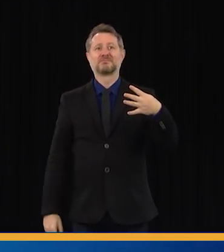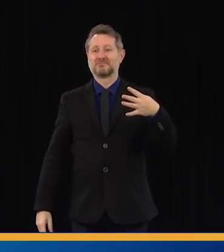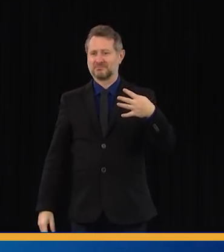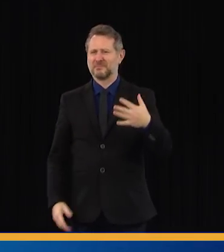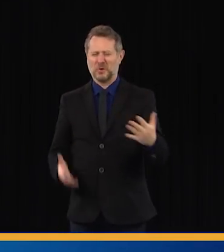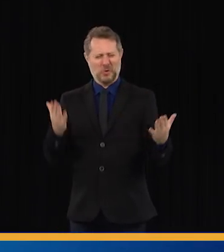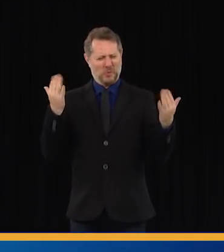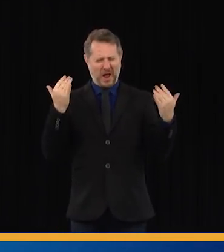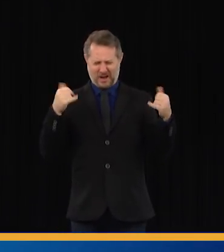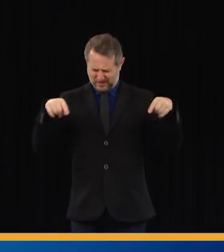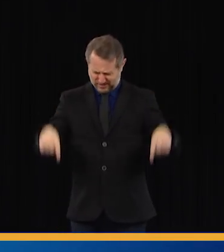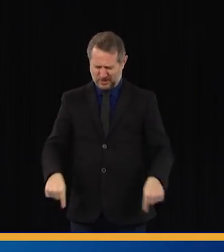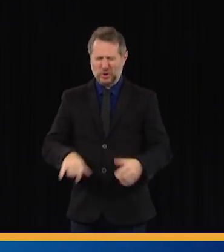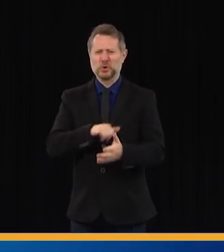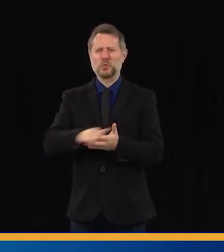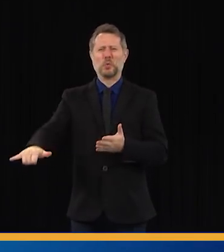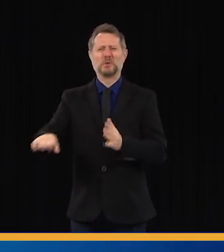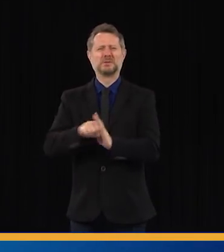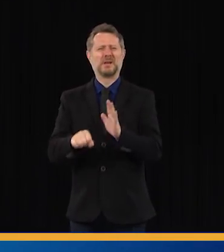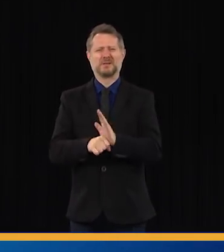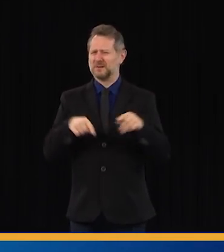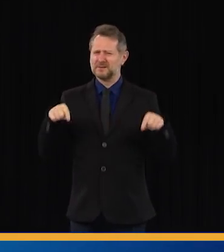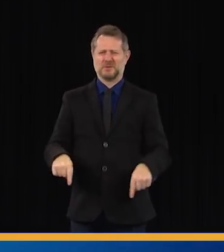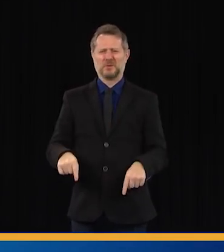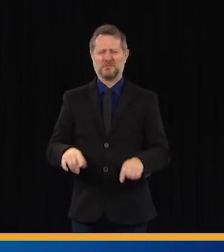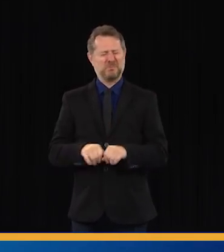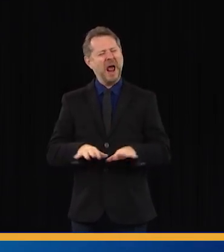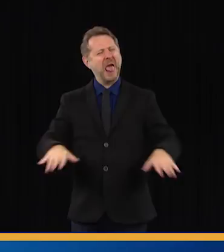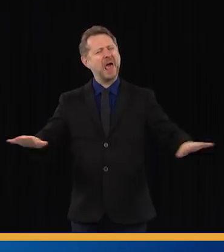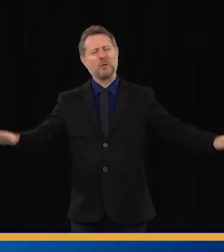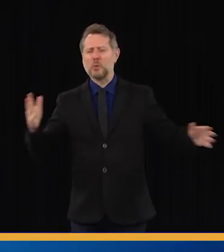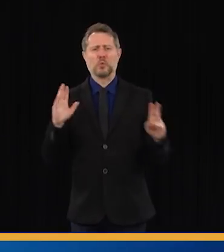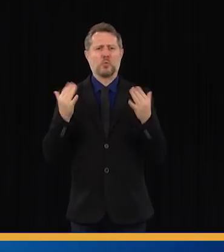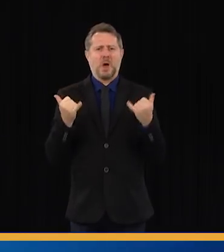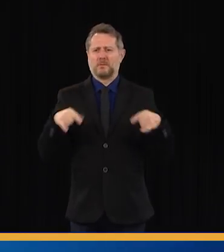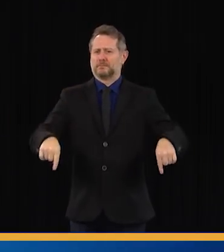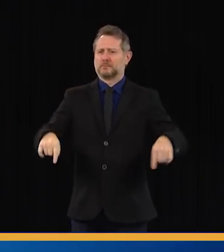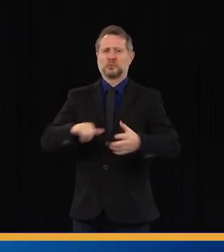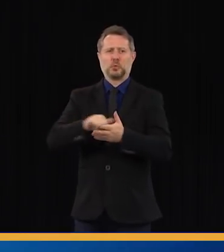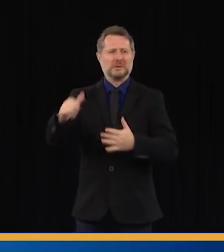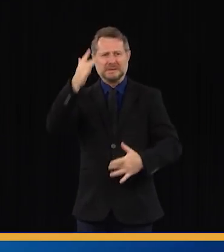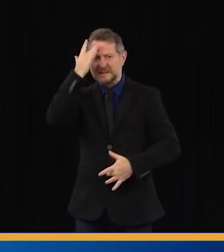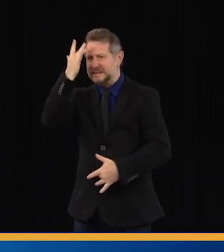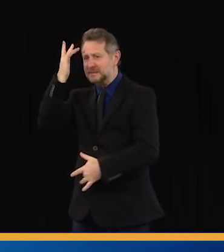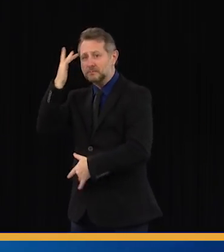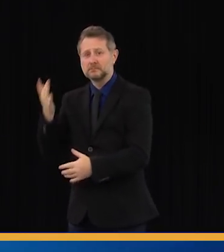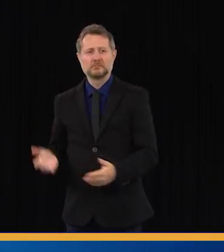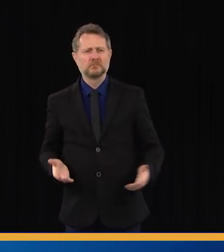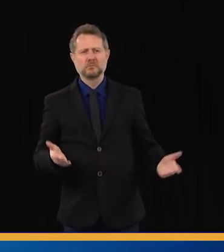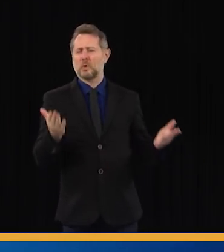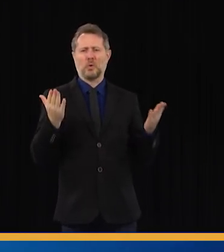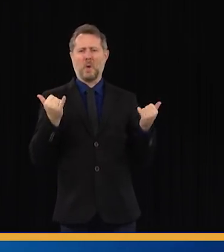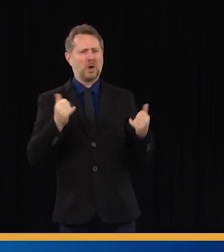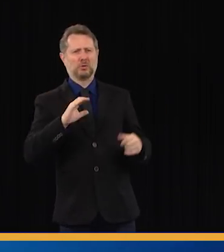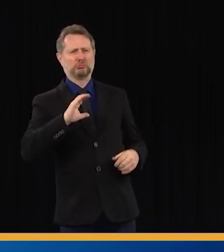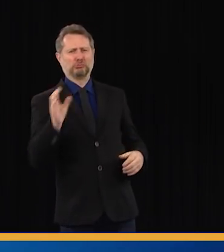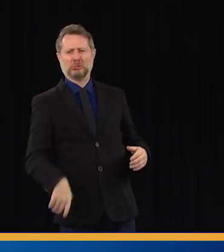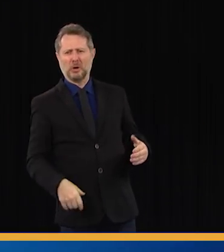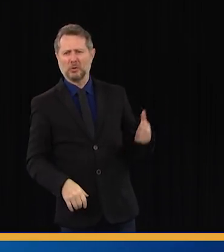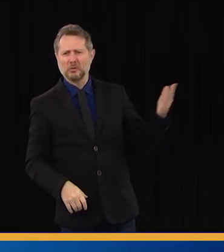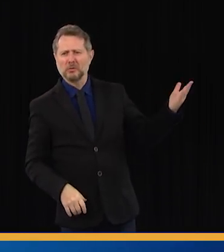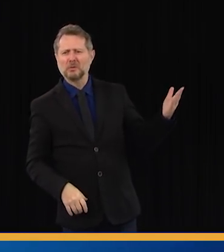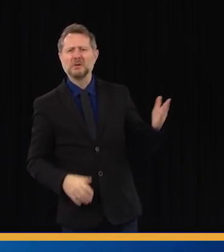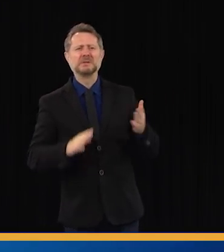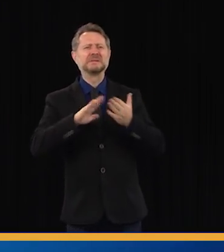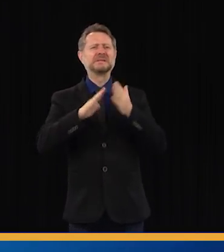Why New York? Why are we seeing this level of infection? Well, why cities across the